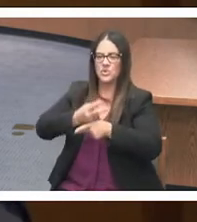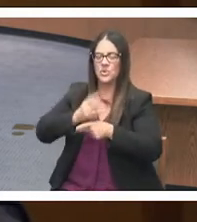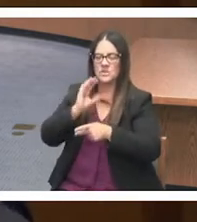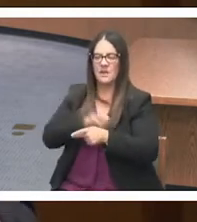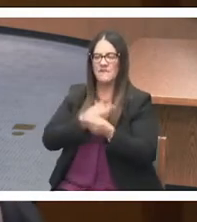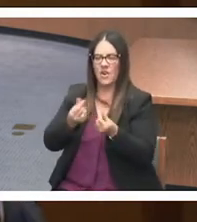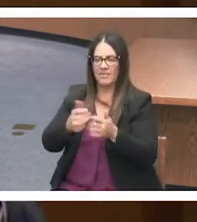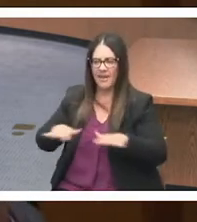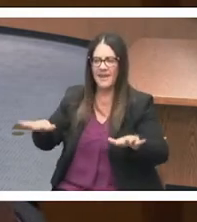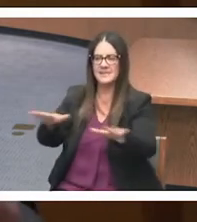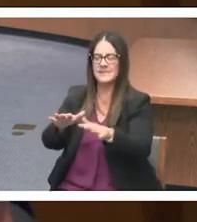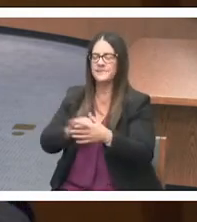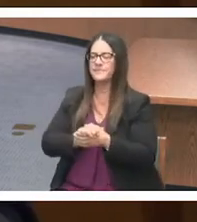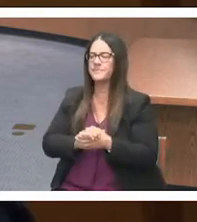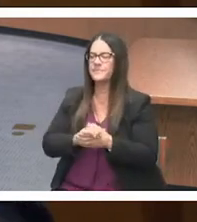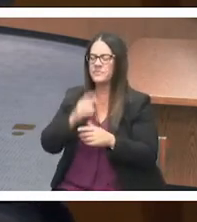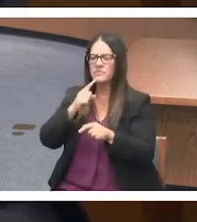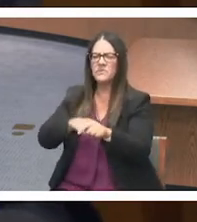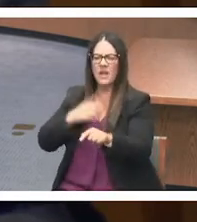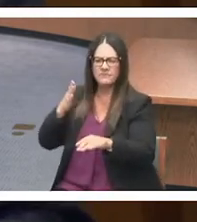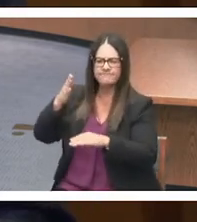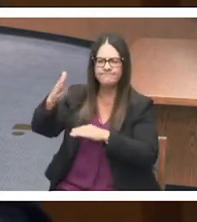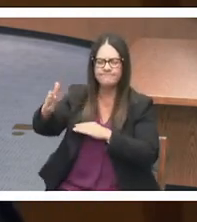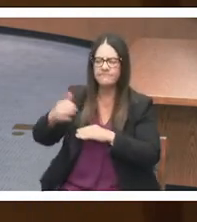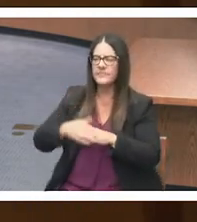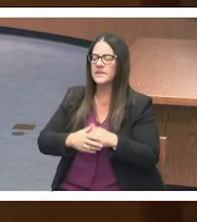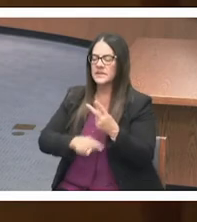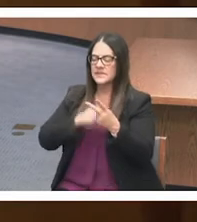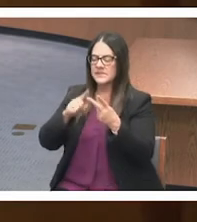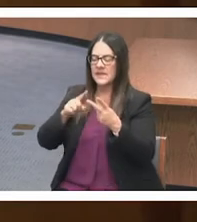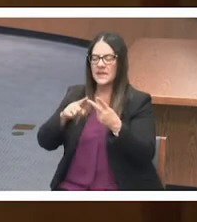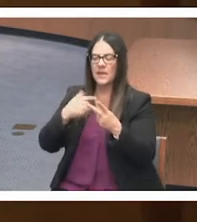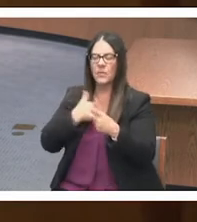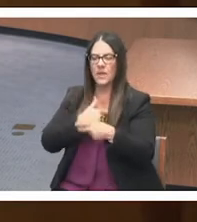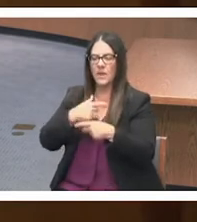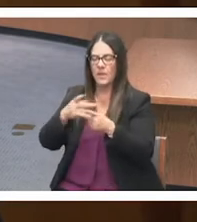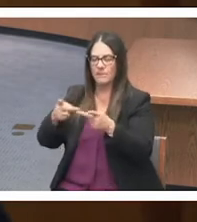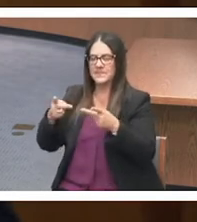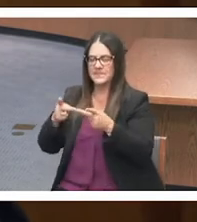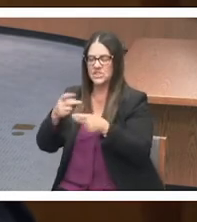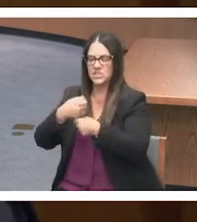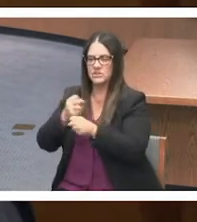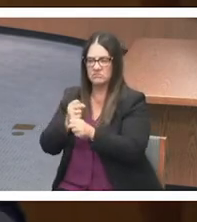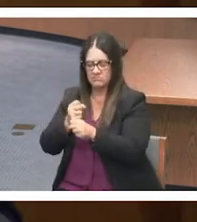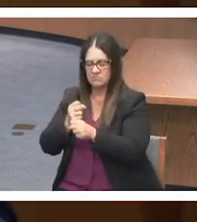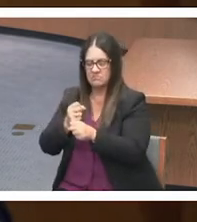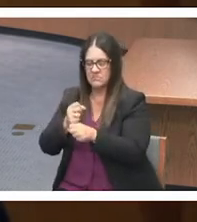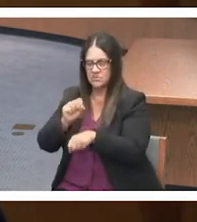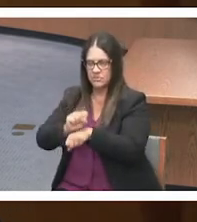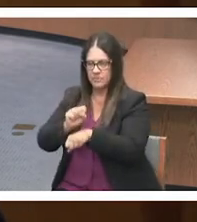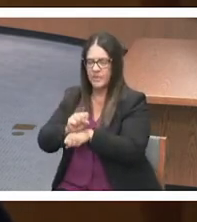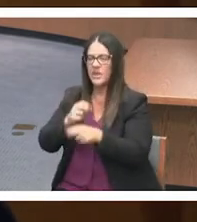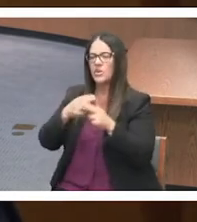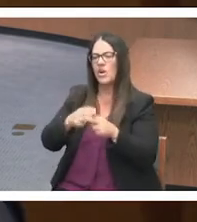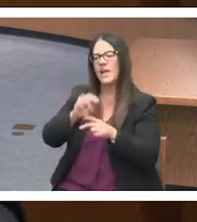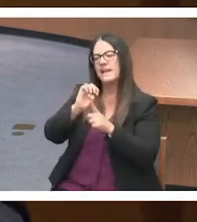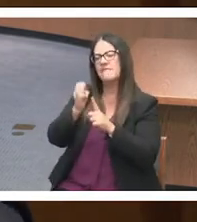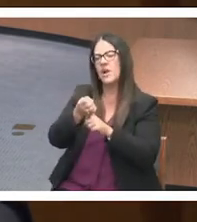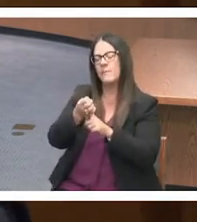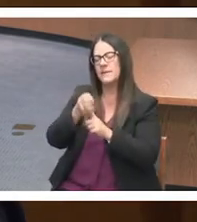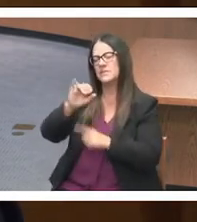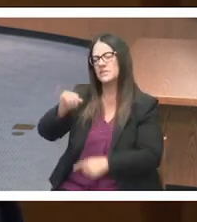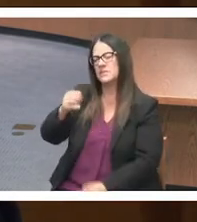they've developed over a long period of time. The second position we're creating is an Assistant Secretary for Environmental Justice.